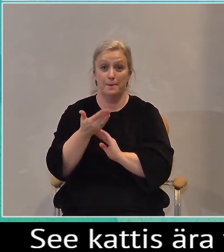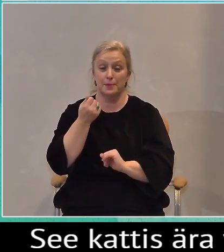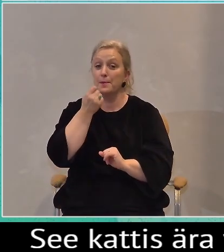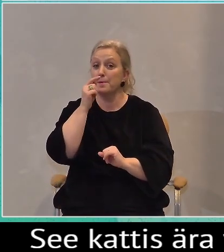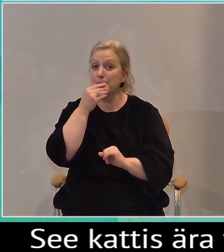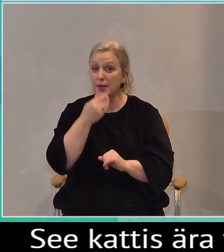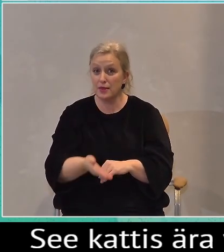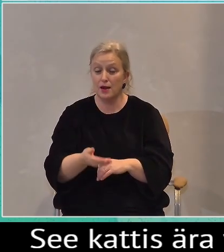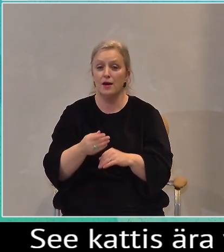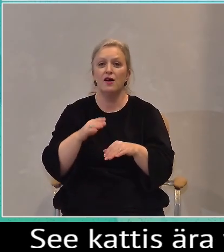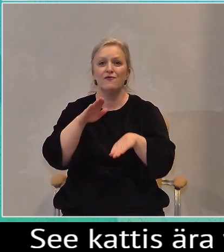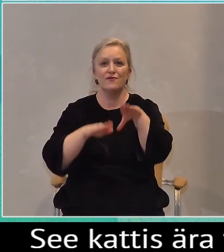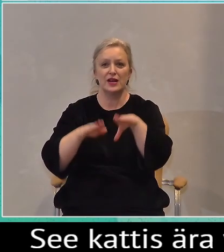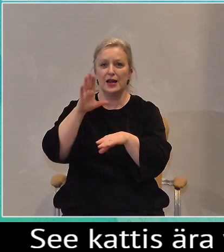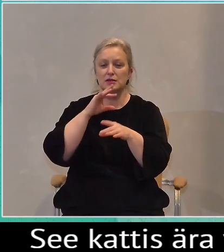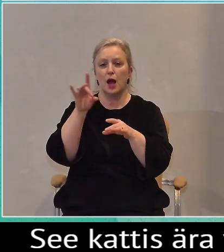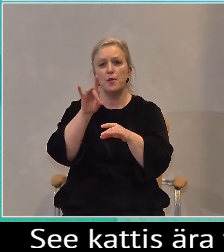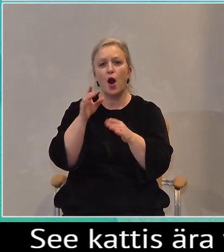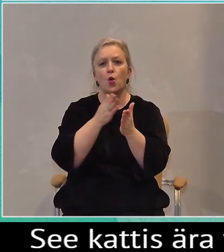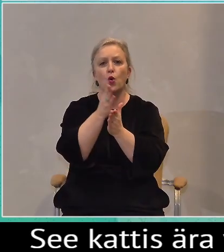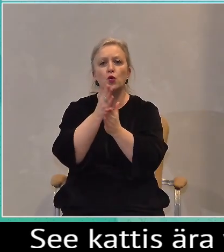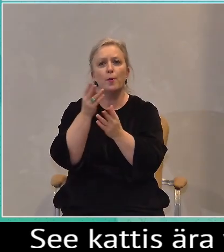What we can do with this data,